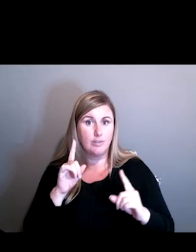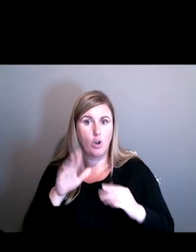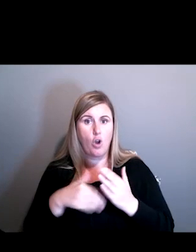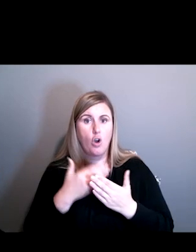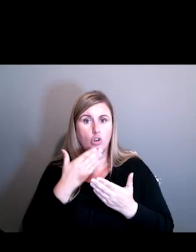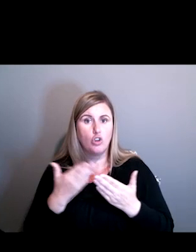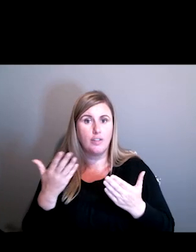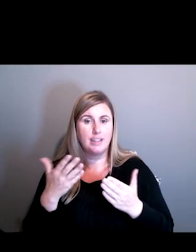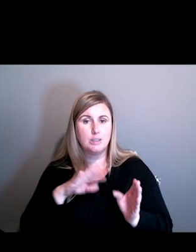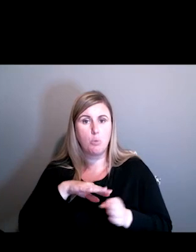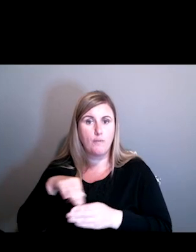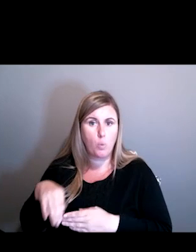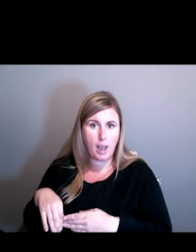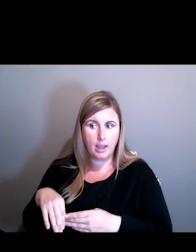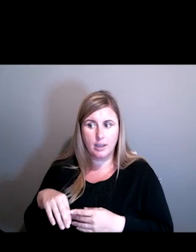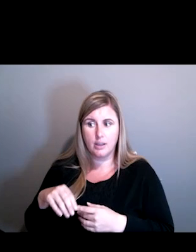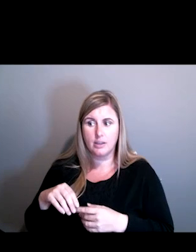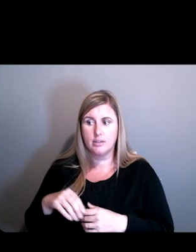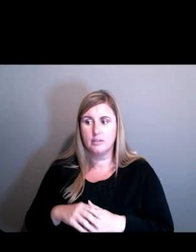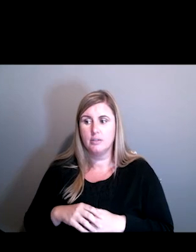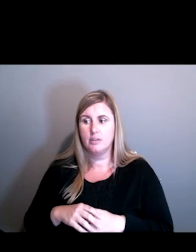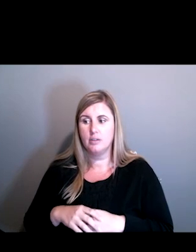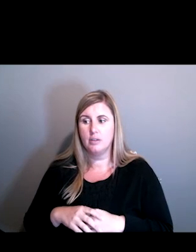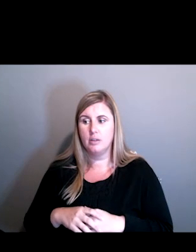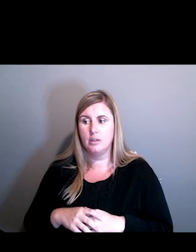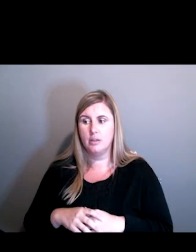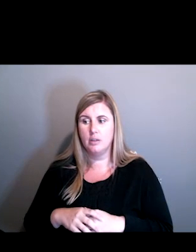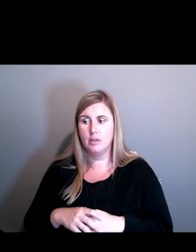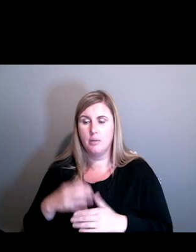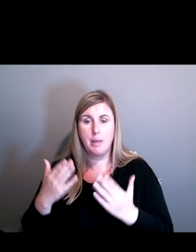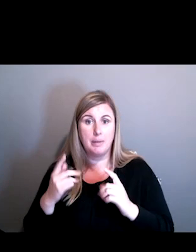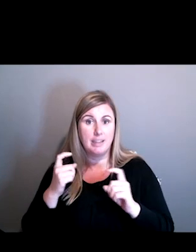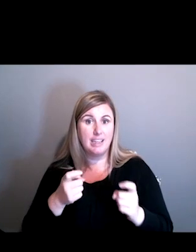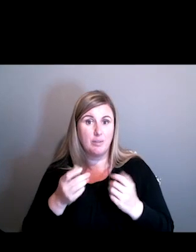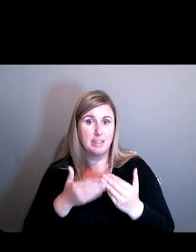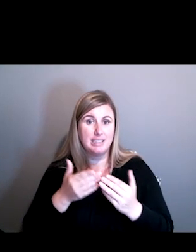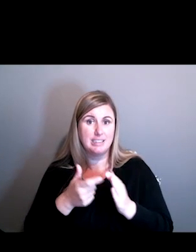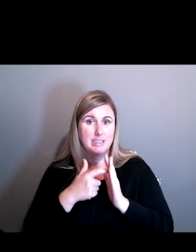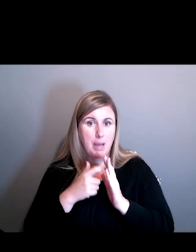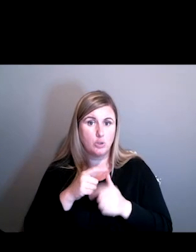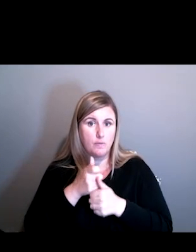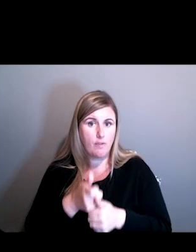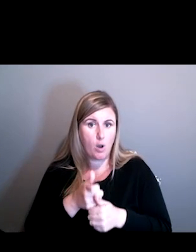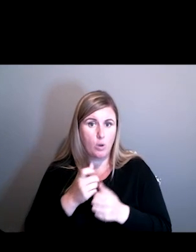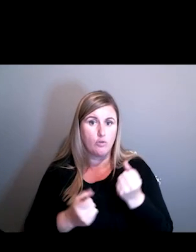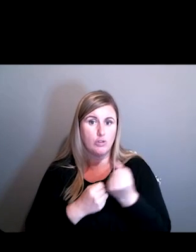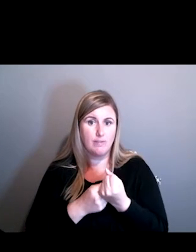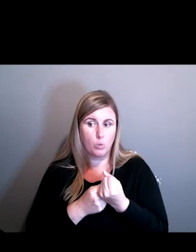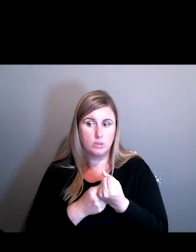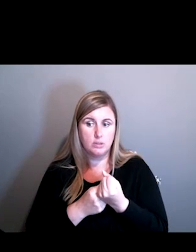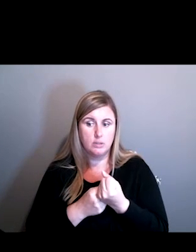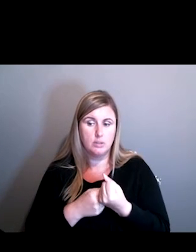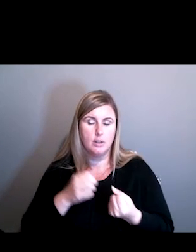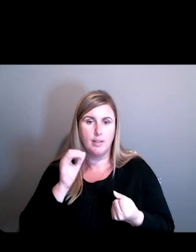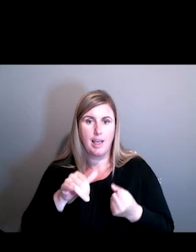good things move away, and then you will maybe give them some easy demands to follow and reinforce